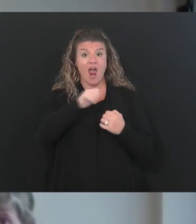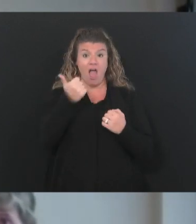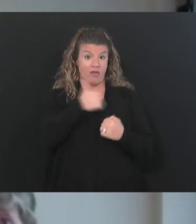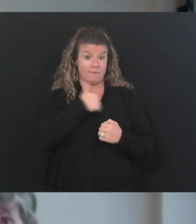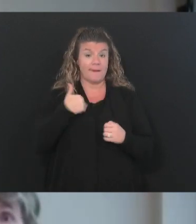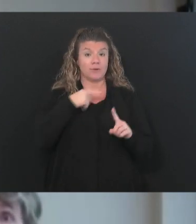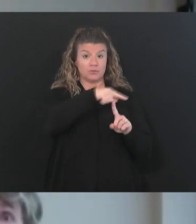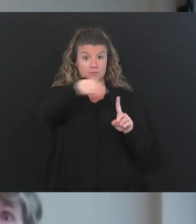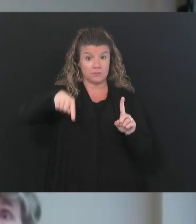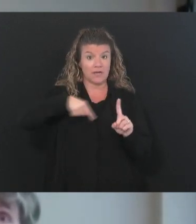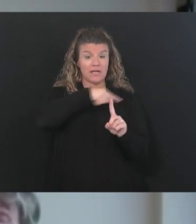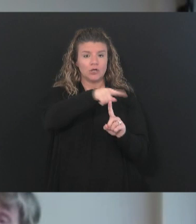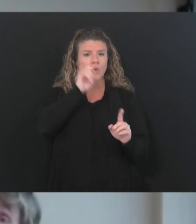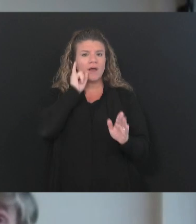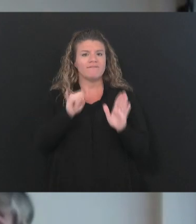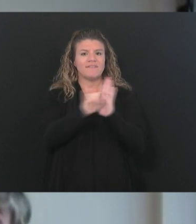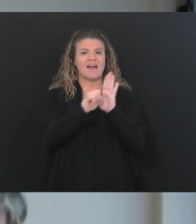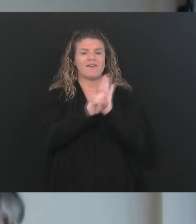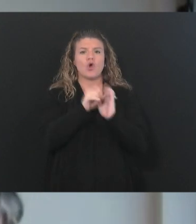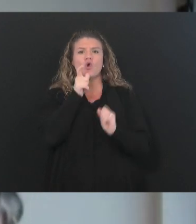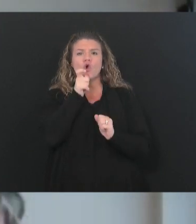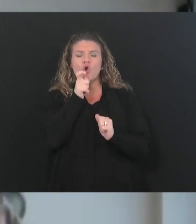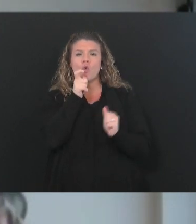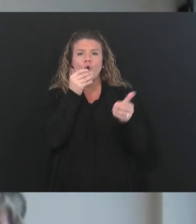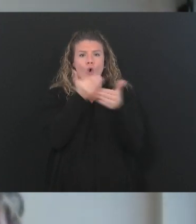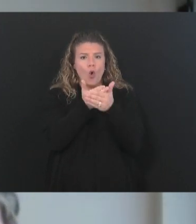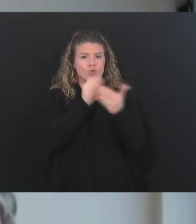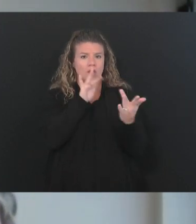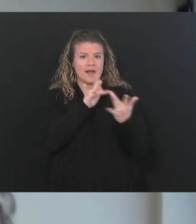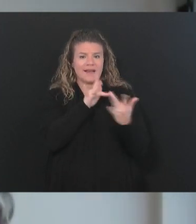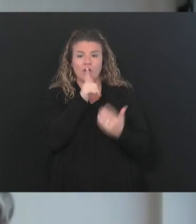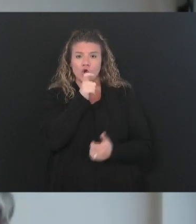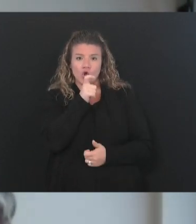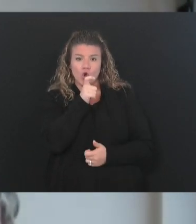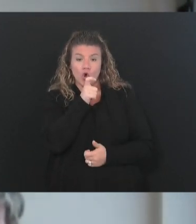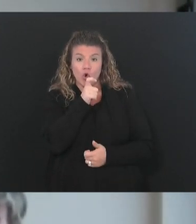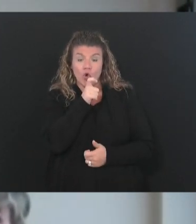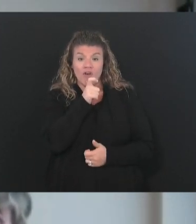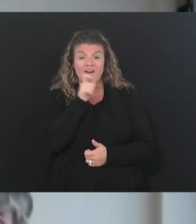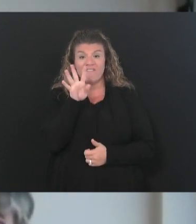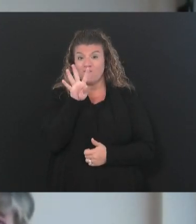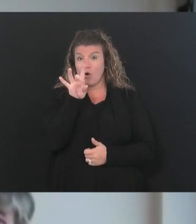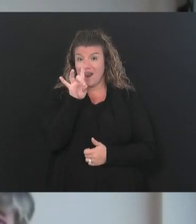to identify who they would have been in close contact with from